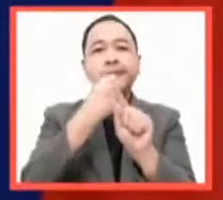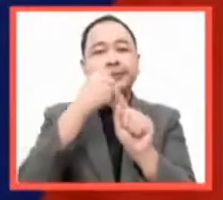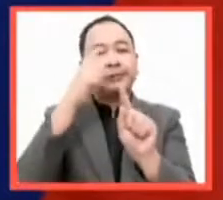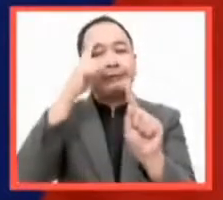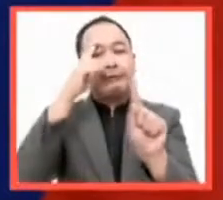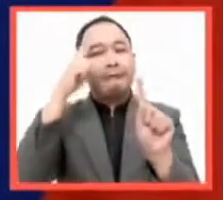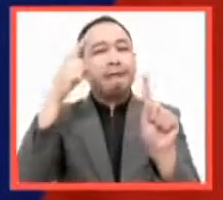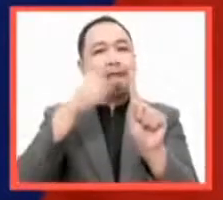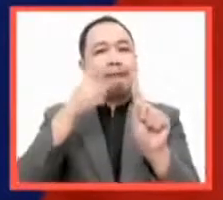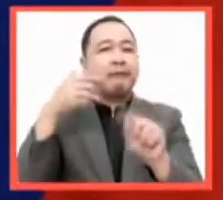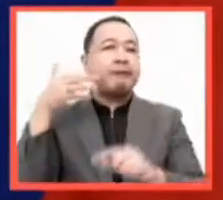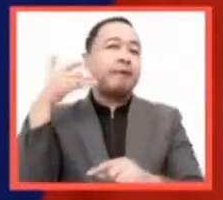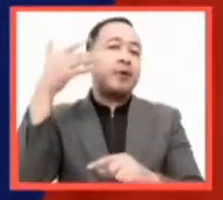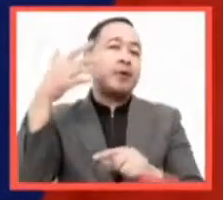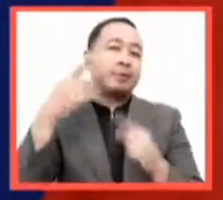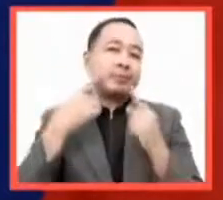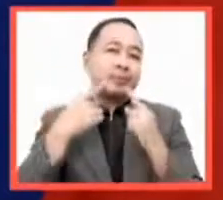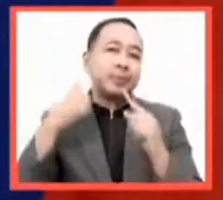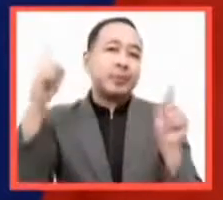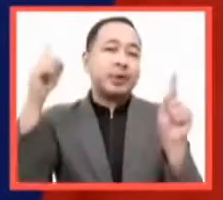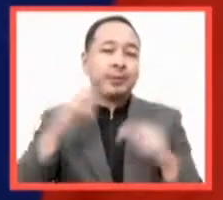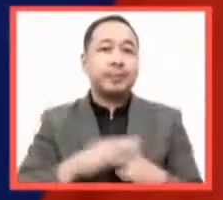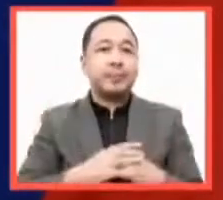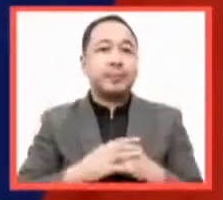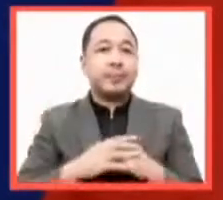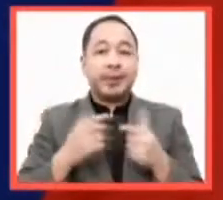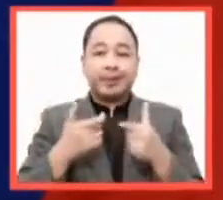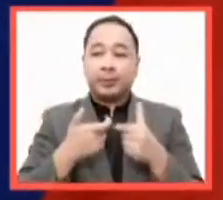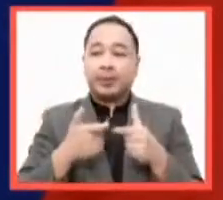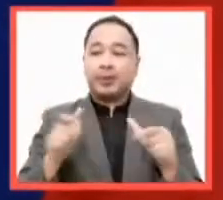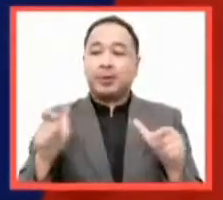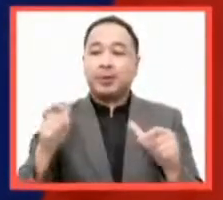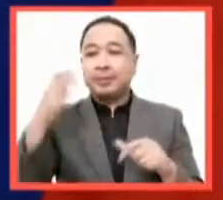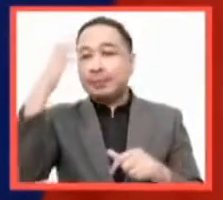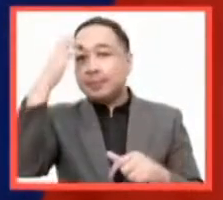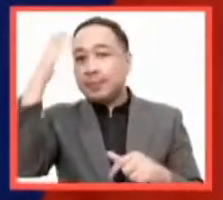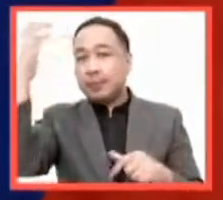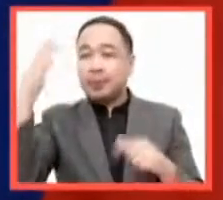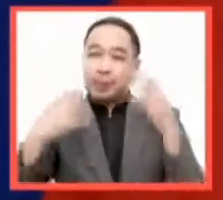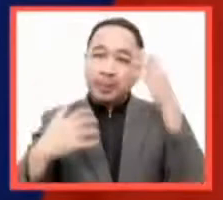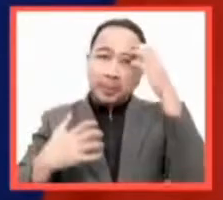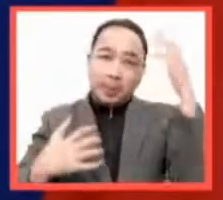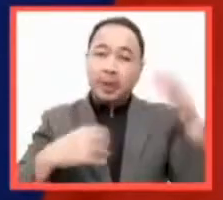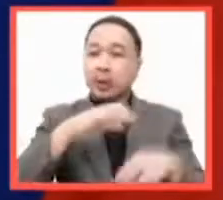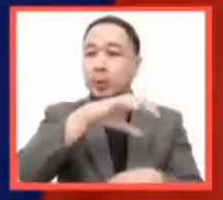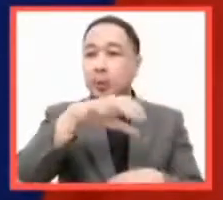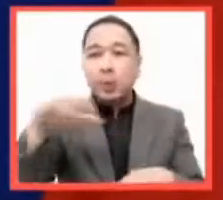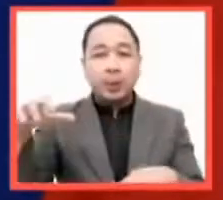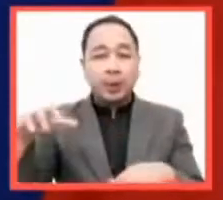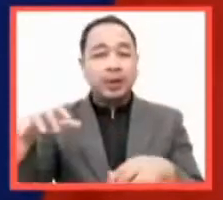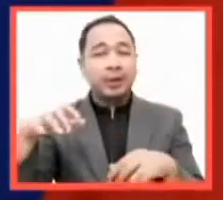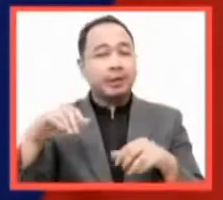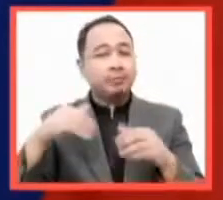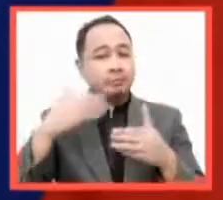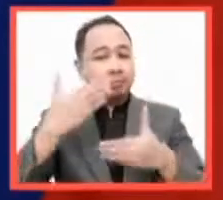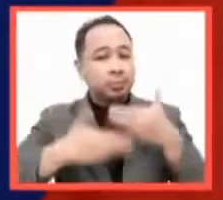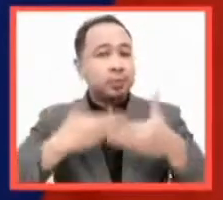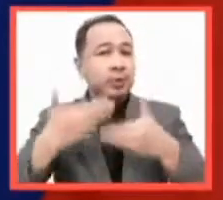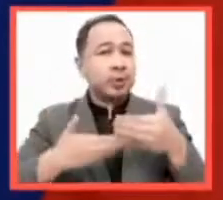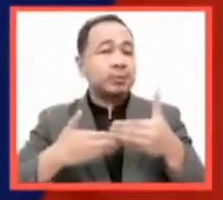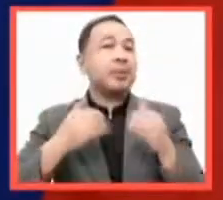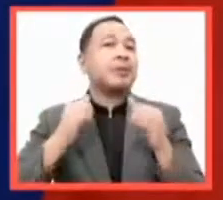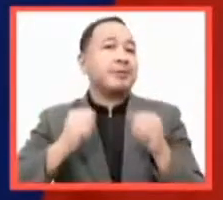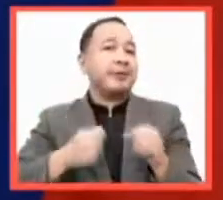We recognize that only inclusive multilateralism can deliver the global